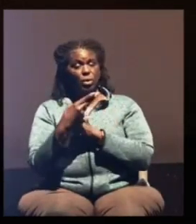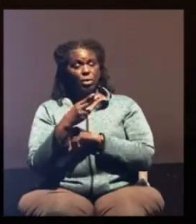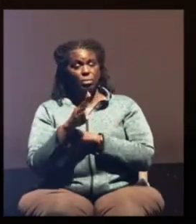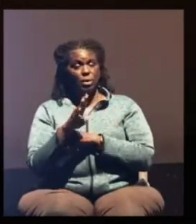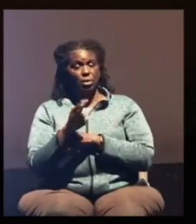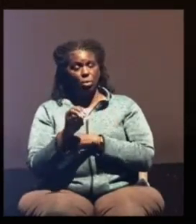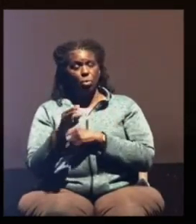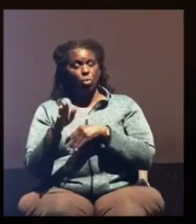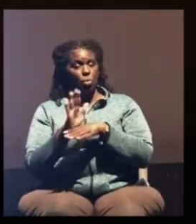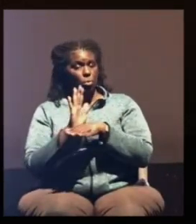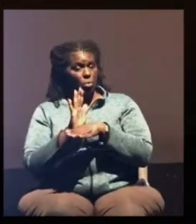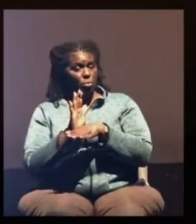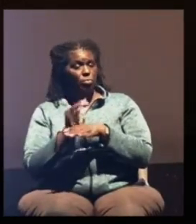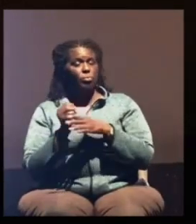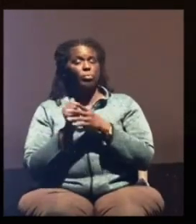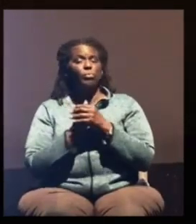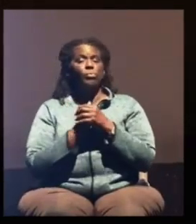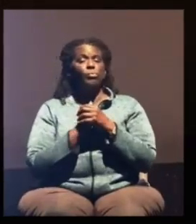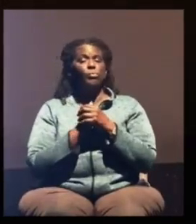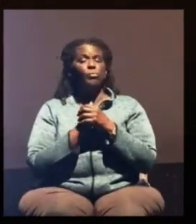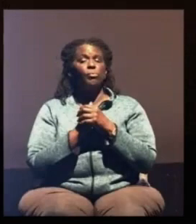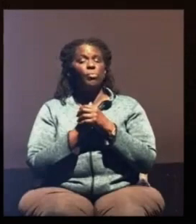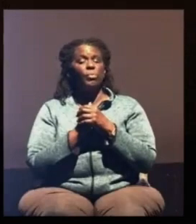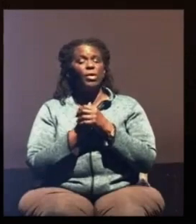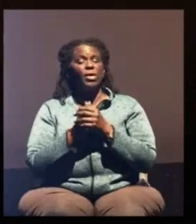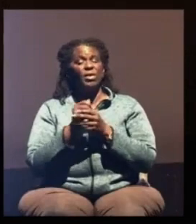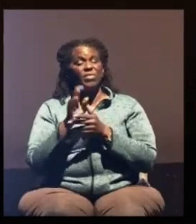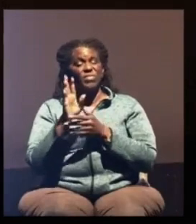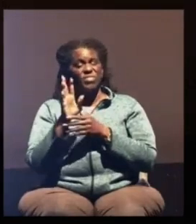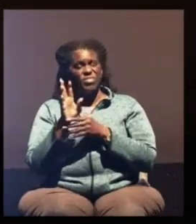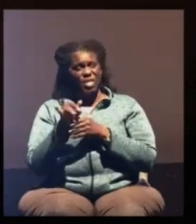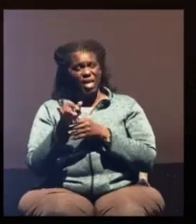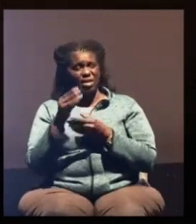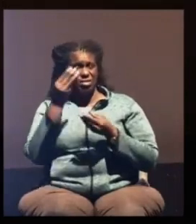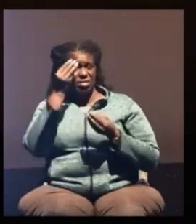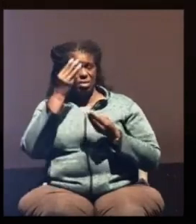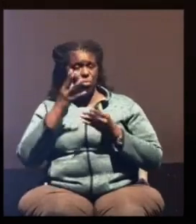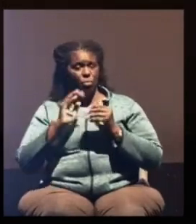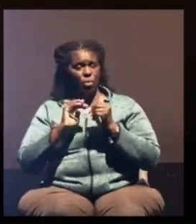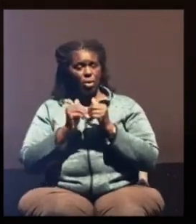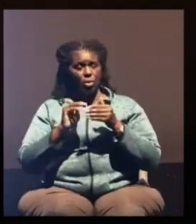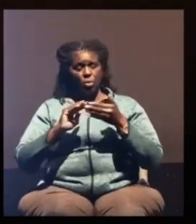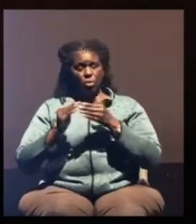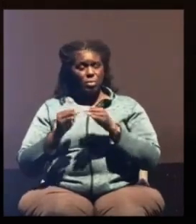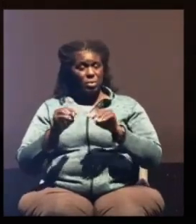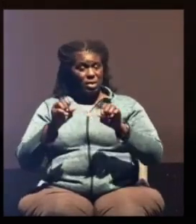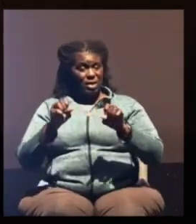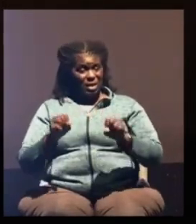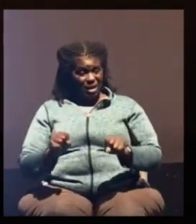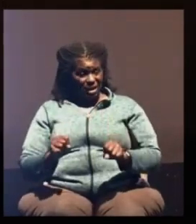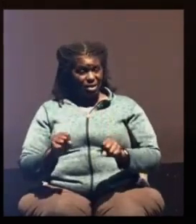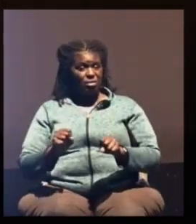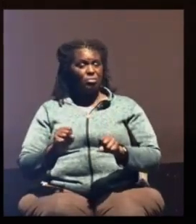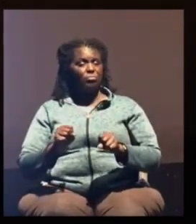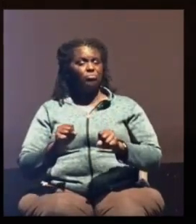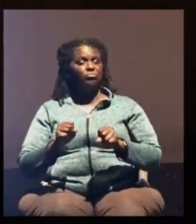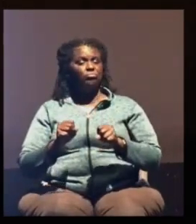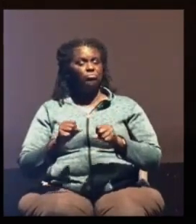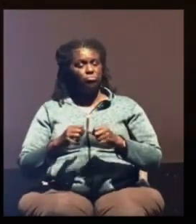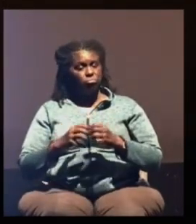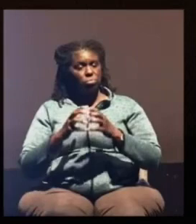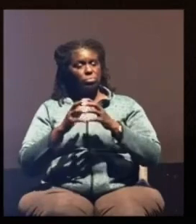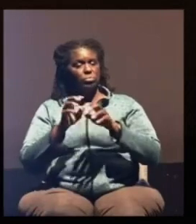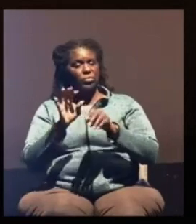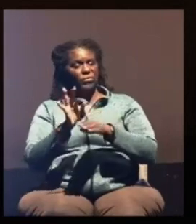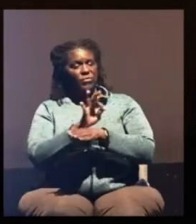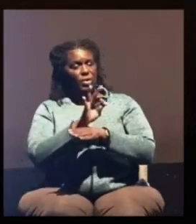the grounding we've had in our minds of how communities can function. And the main point we're going to be making to